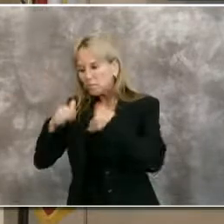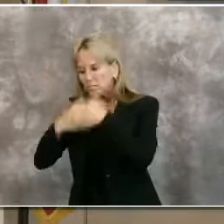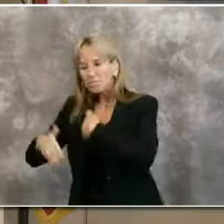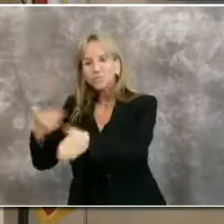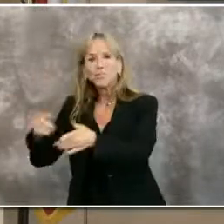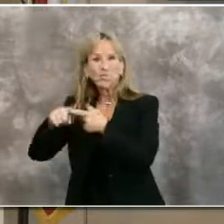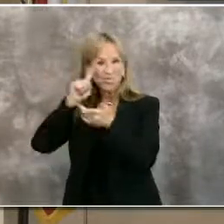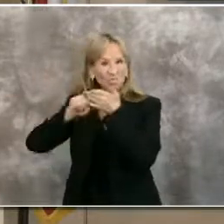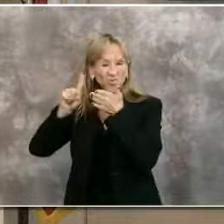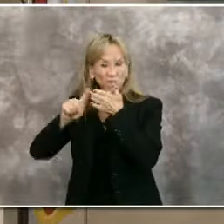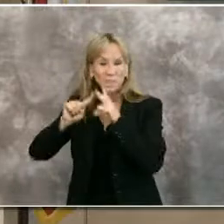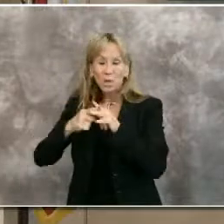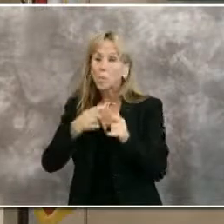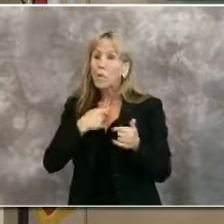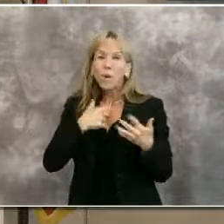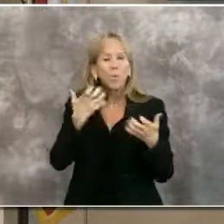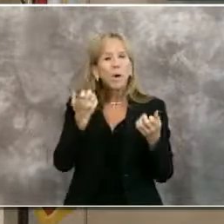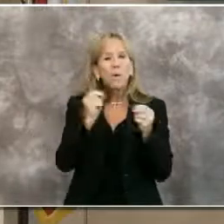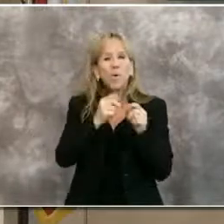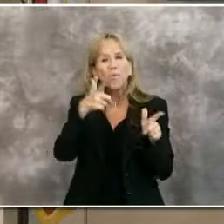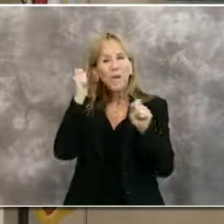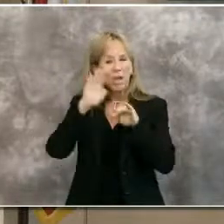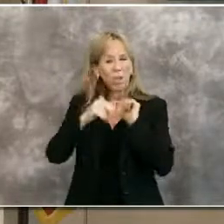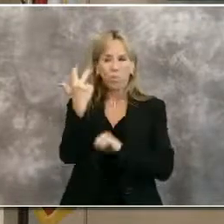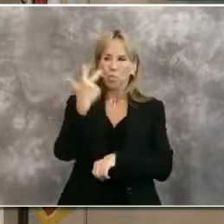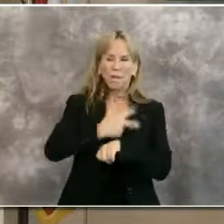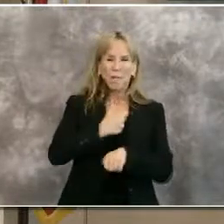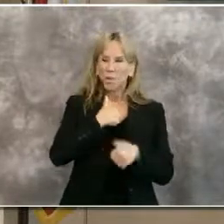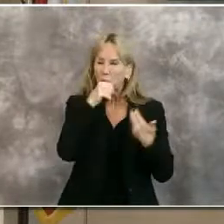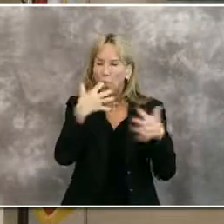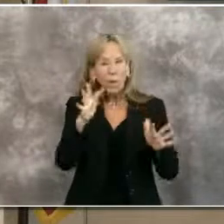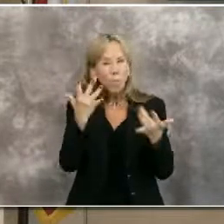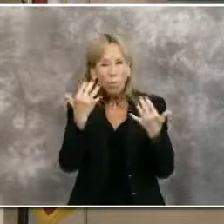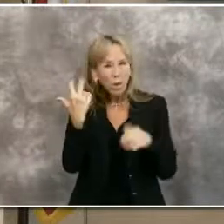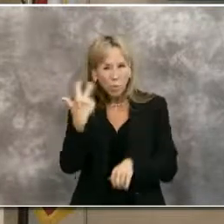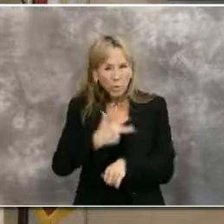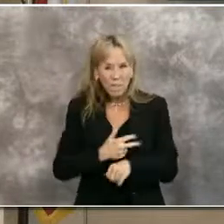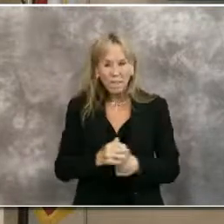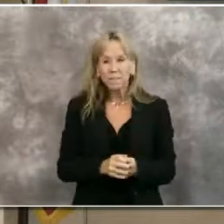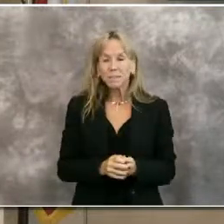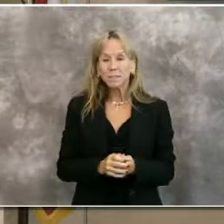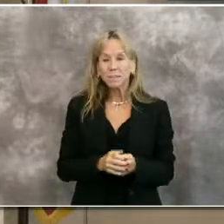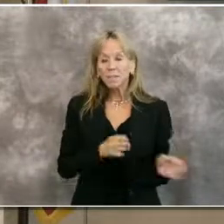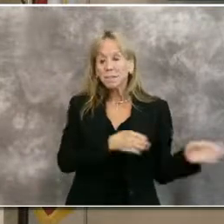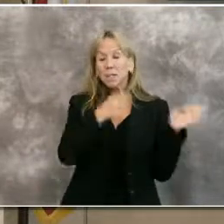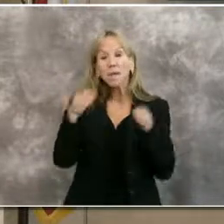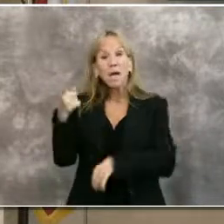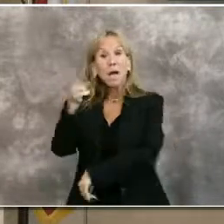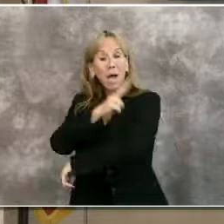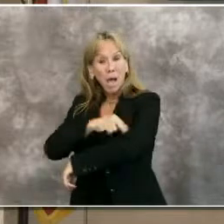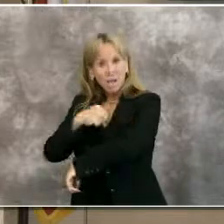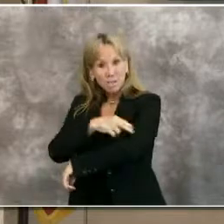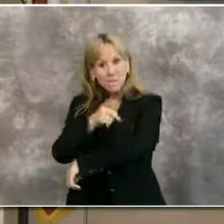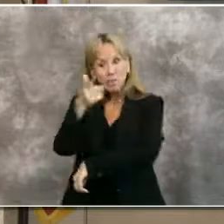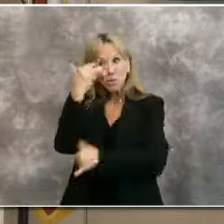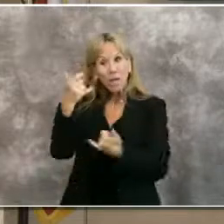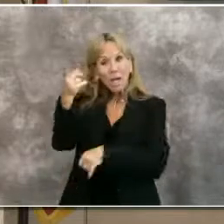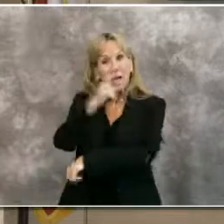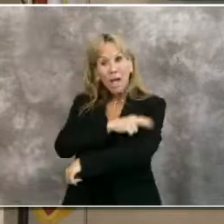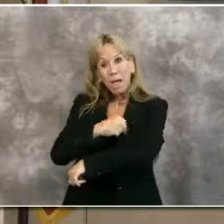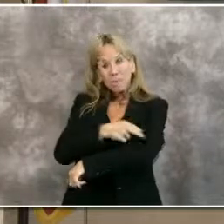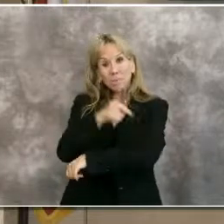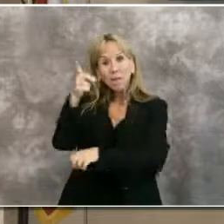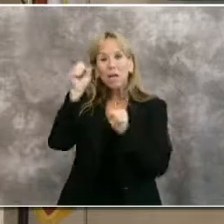even to be better than 3 days. Our hospital partners, when you get tested at the hospitals, because the urgency of hospitalization, are doing it